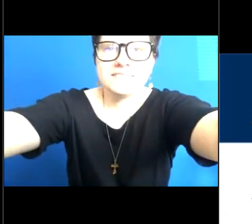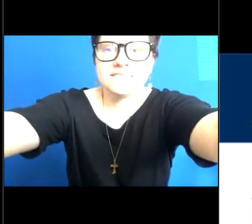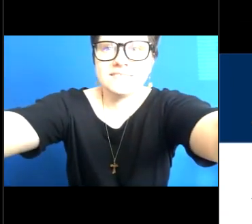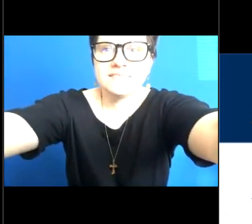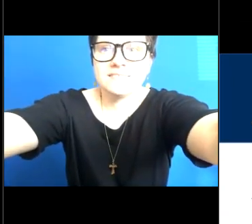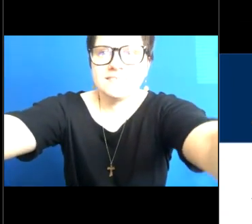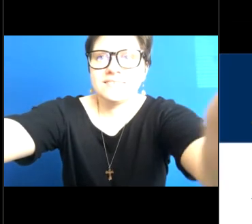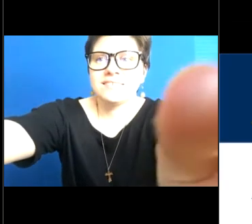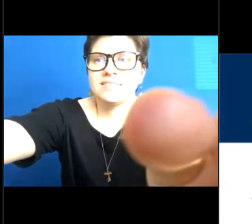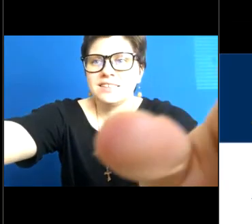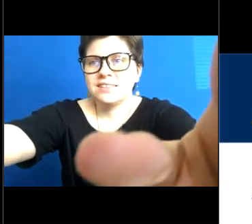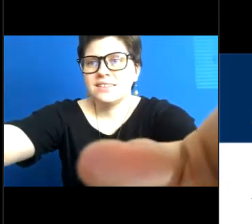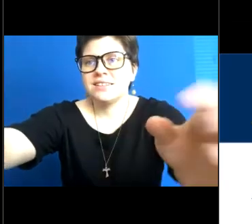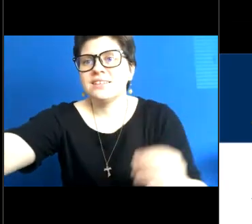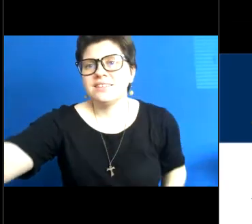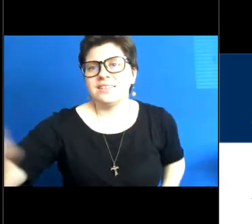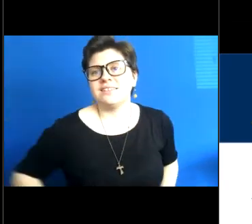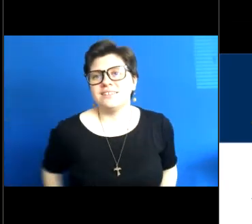question box.